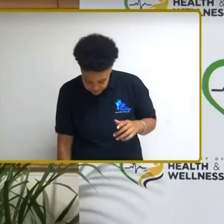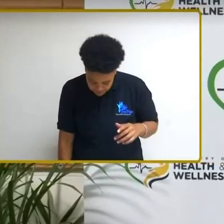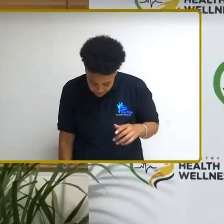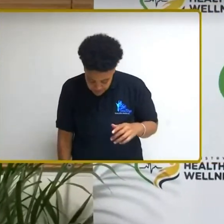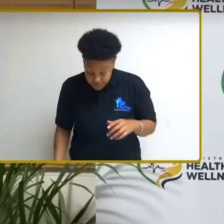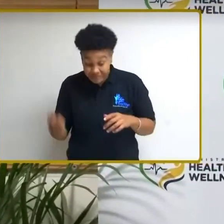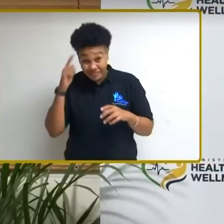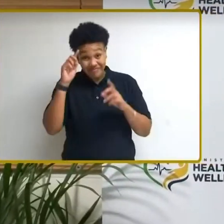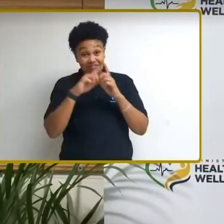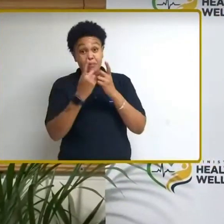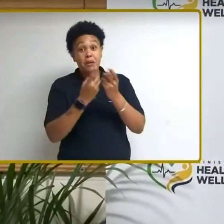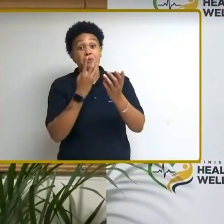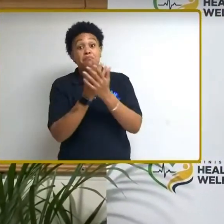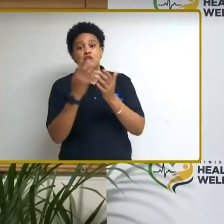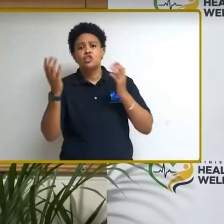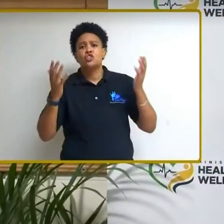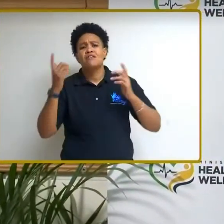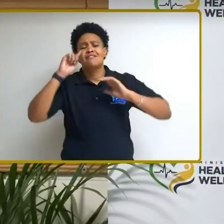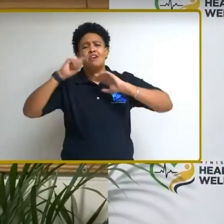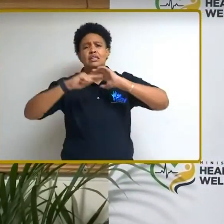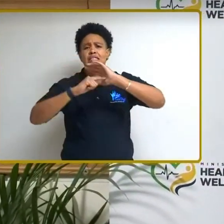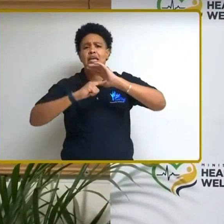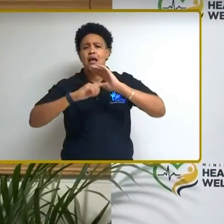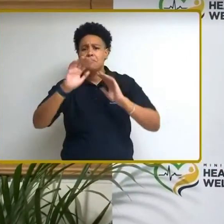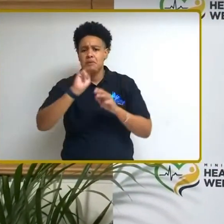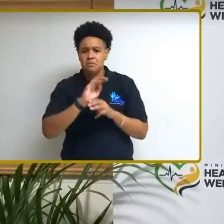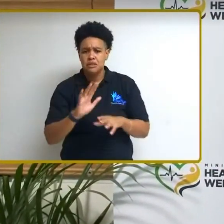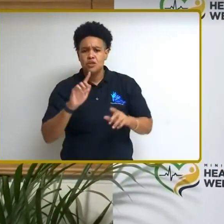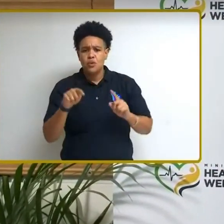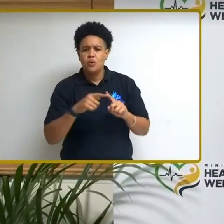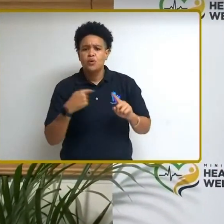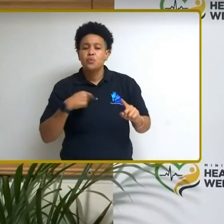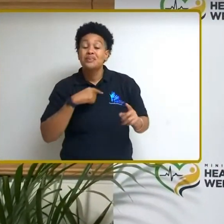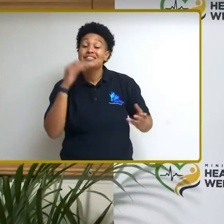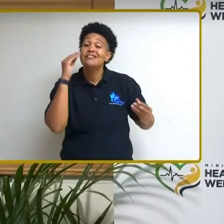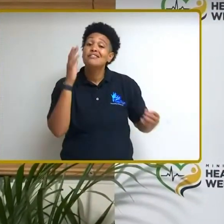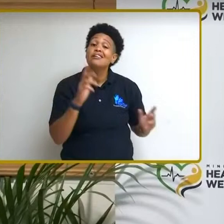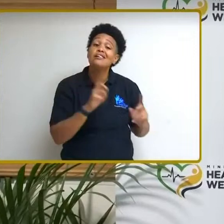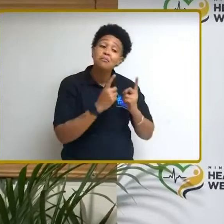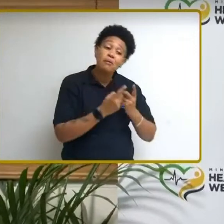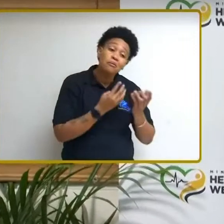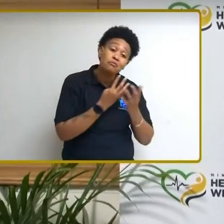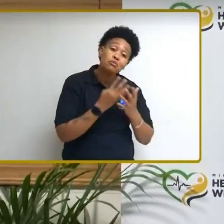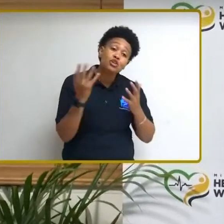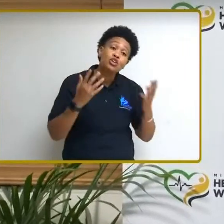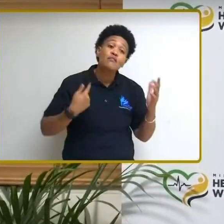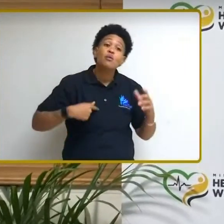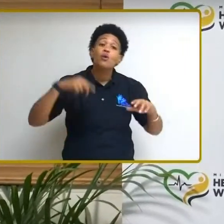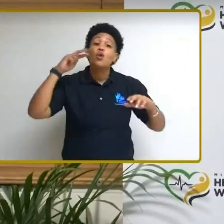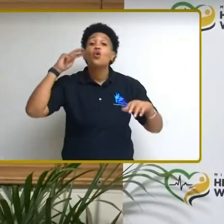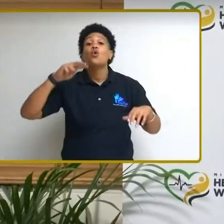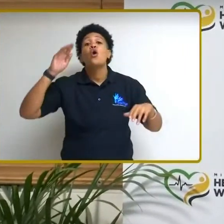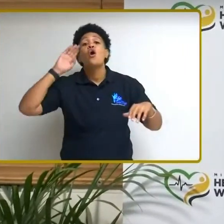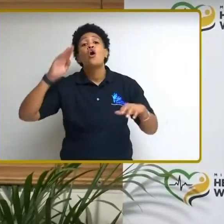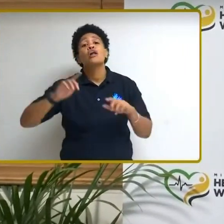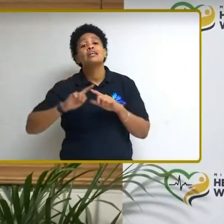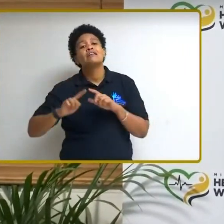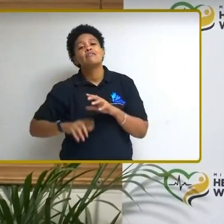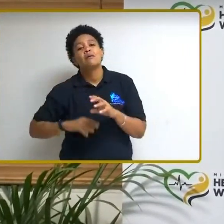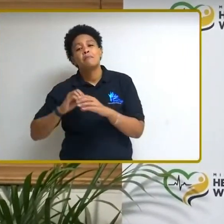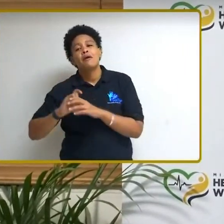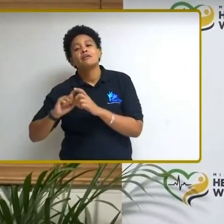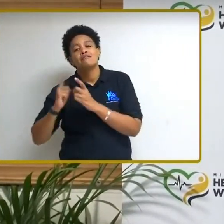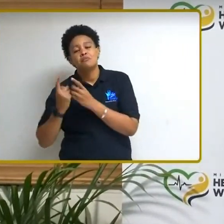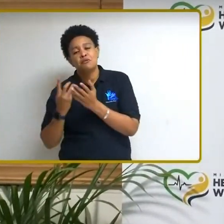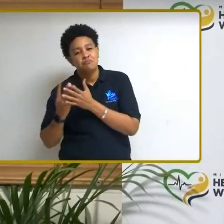the Department of Correctional Services, for example, Minister, when we say Department of Correctional Services, we are looking at all aspects of the Department